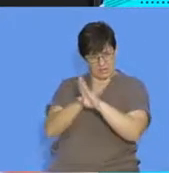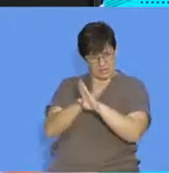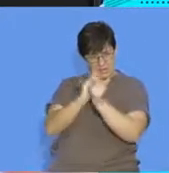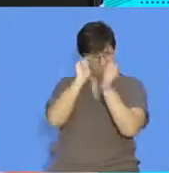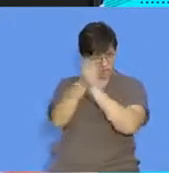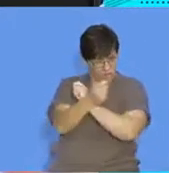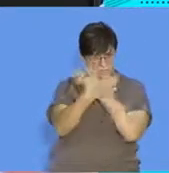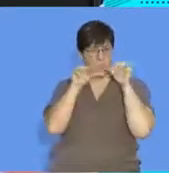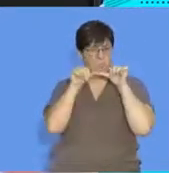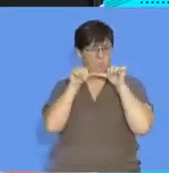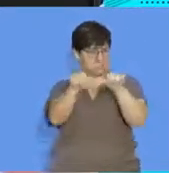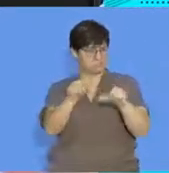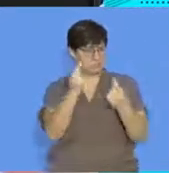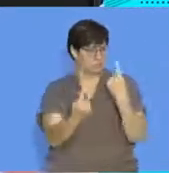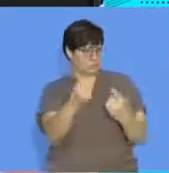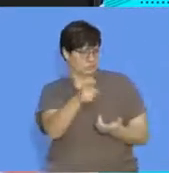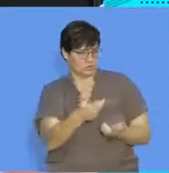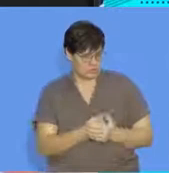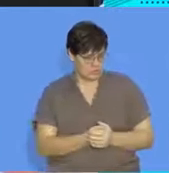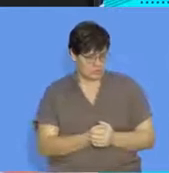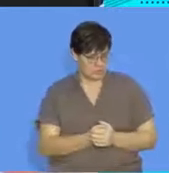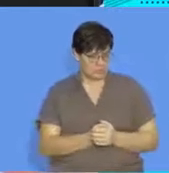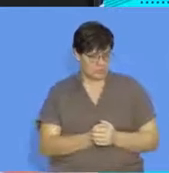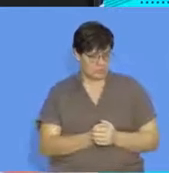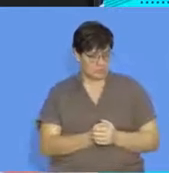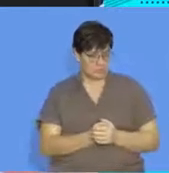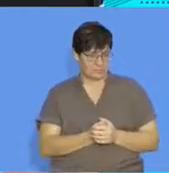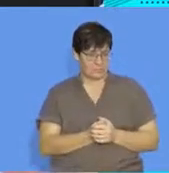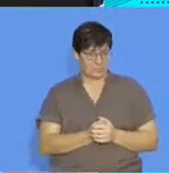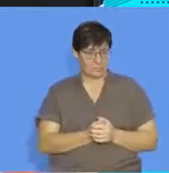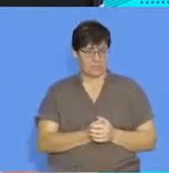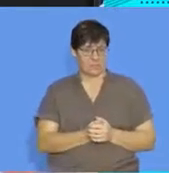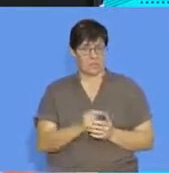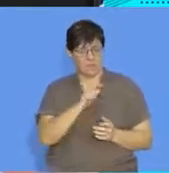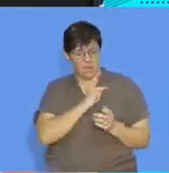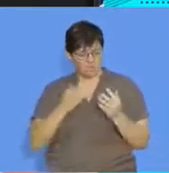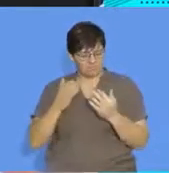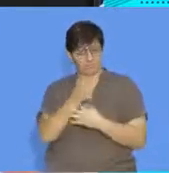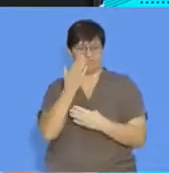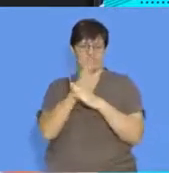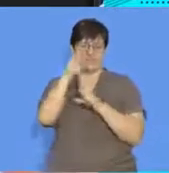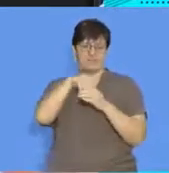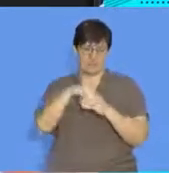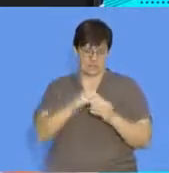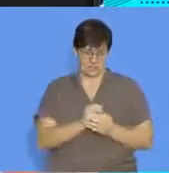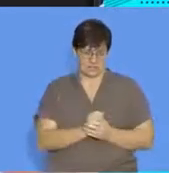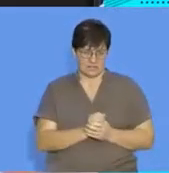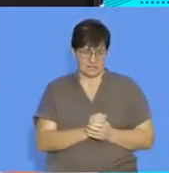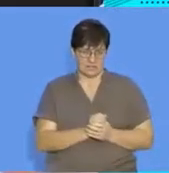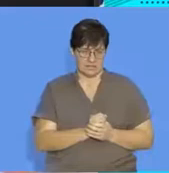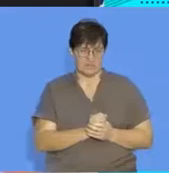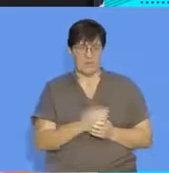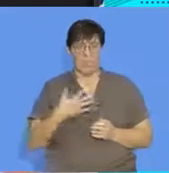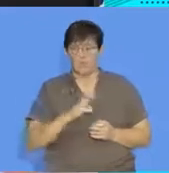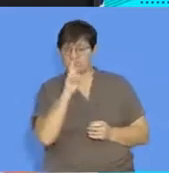current that passes through the battery, or that passes through the resistor inside the battery, is the resistance of a battery going to remain